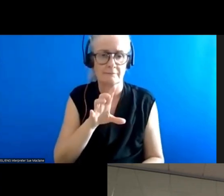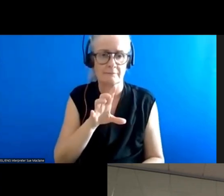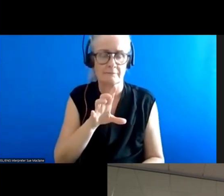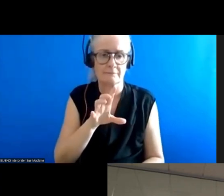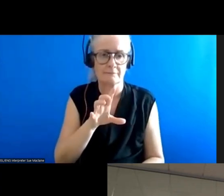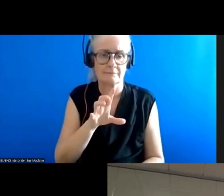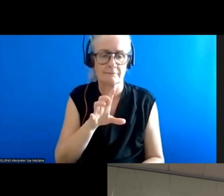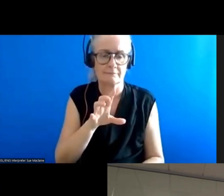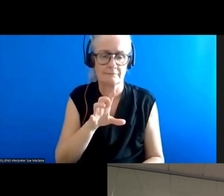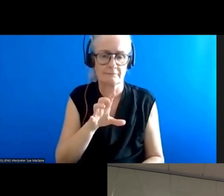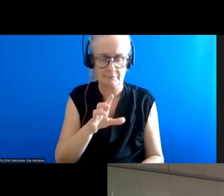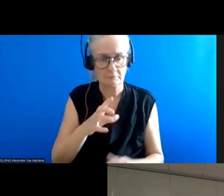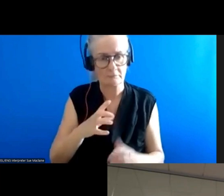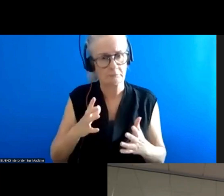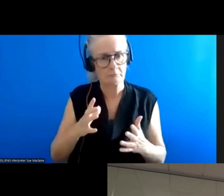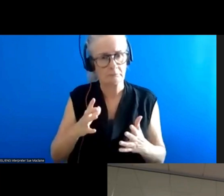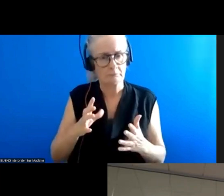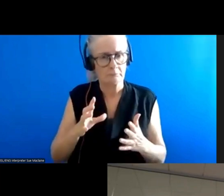the